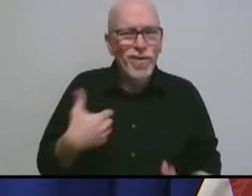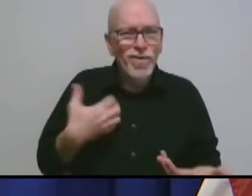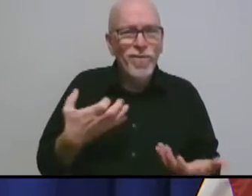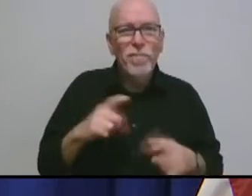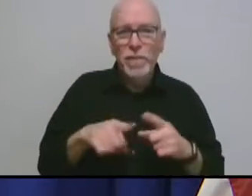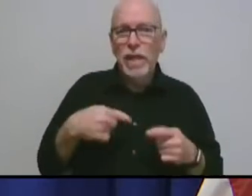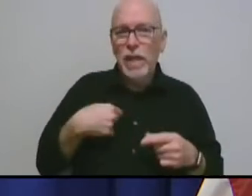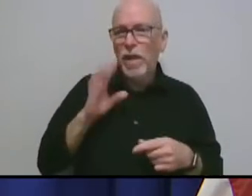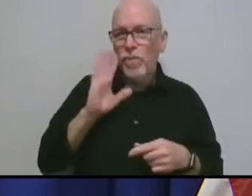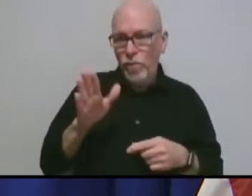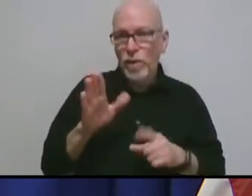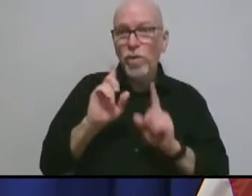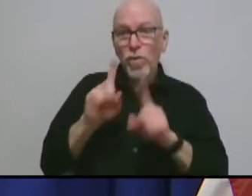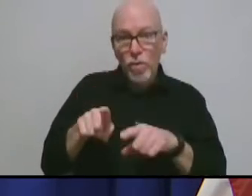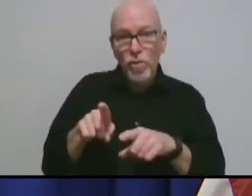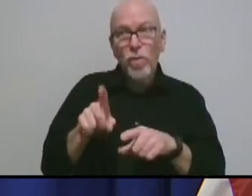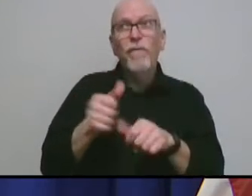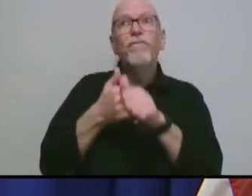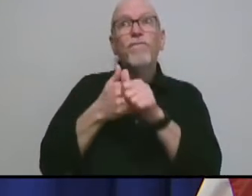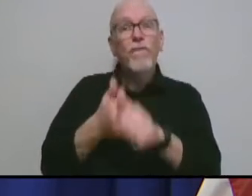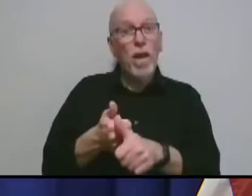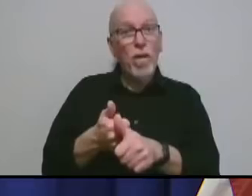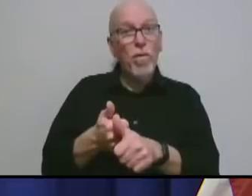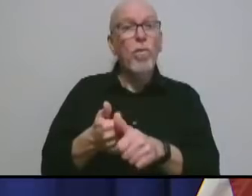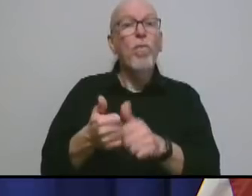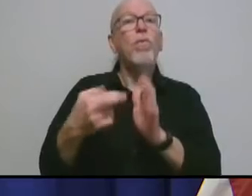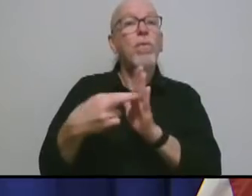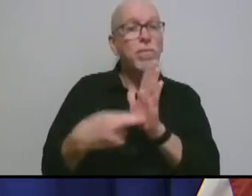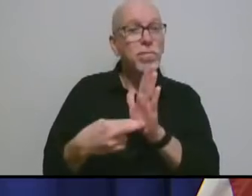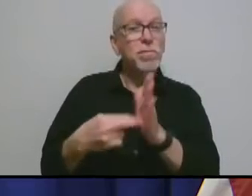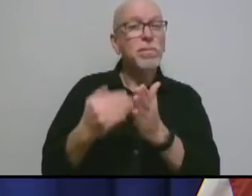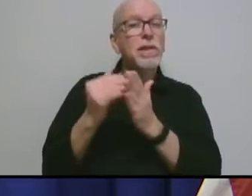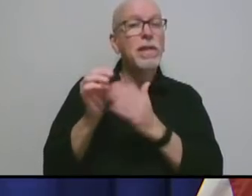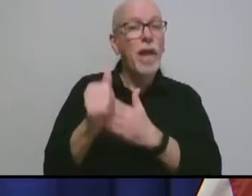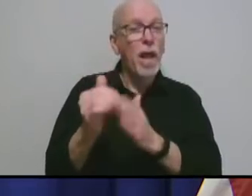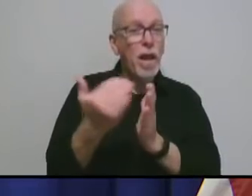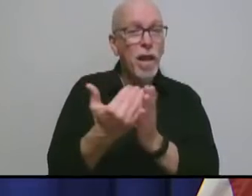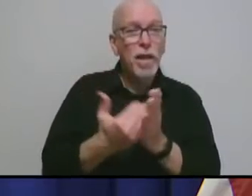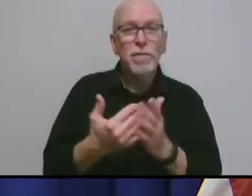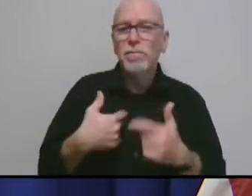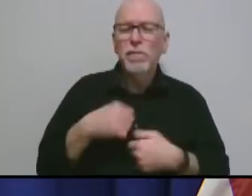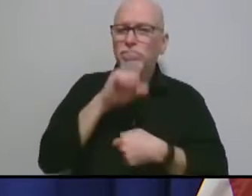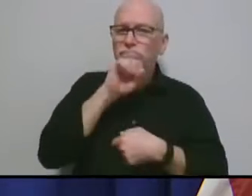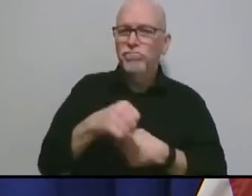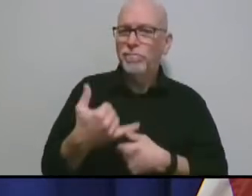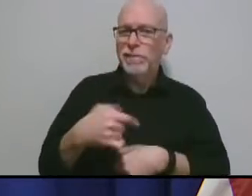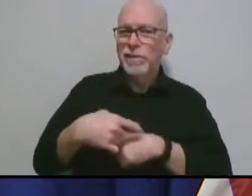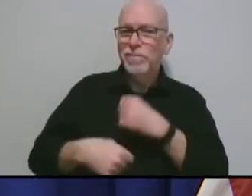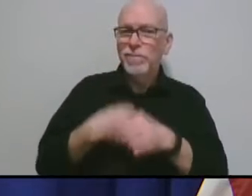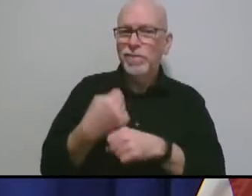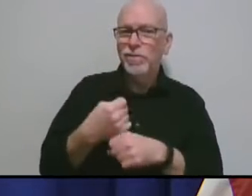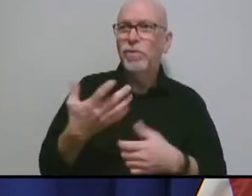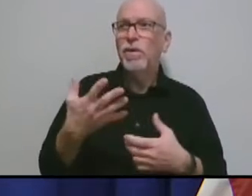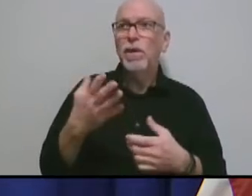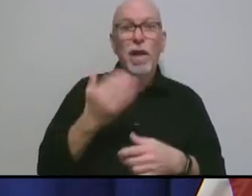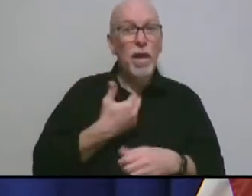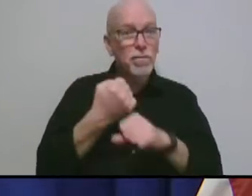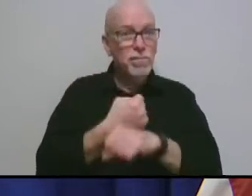and I'll do it per the guidelines. And I love this time of year. We're heading in the right direction.